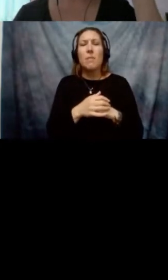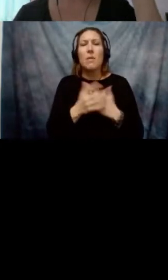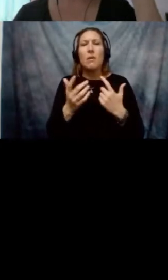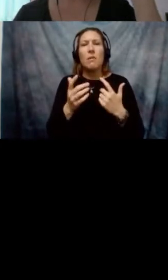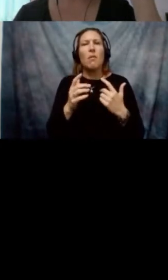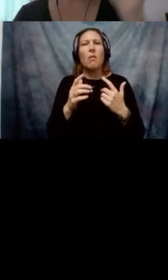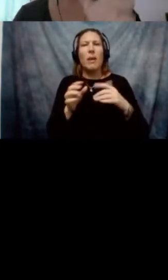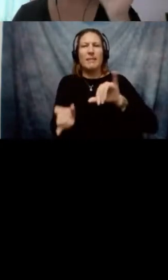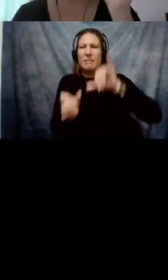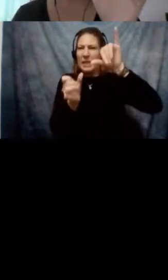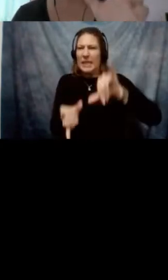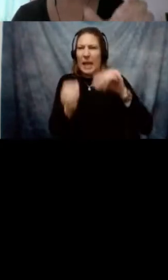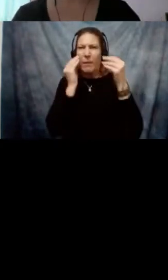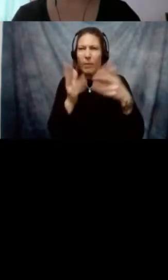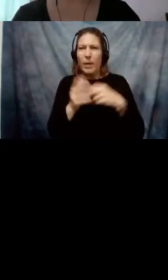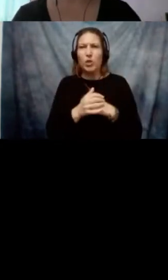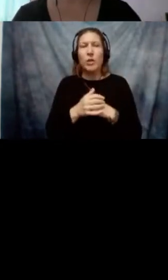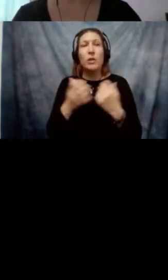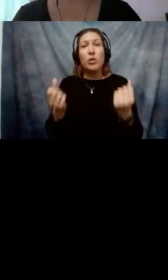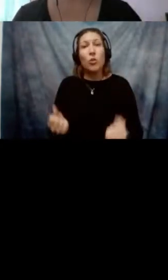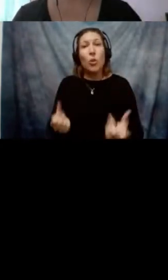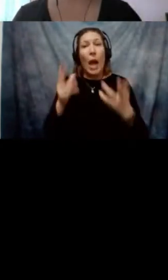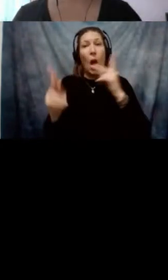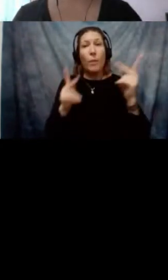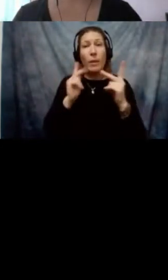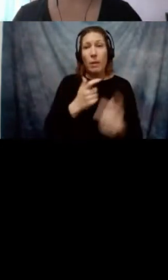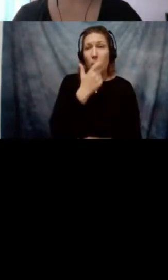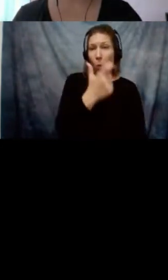video, and how many would actually read the article?